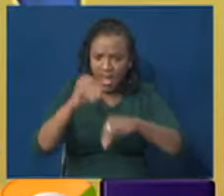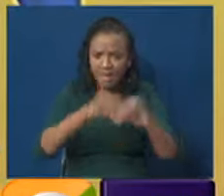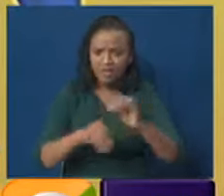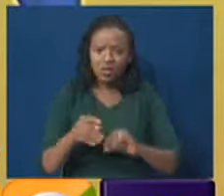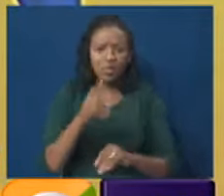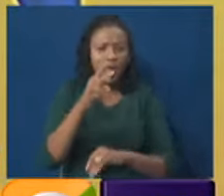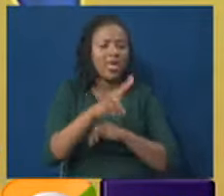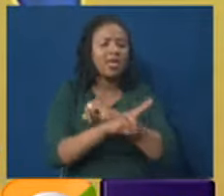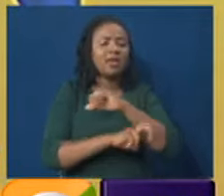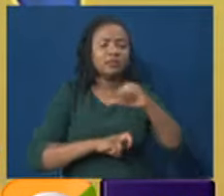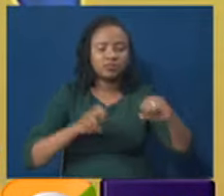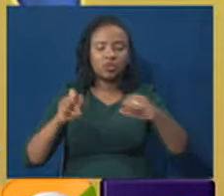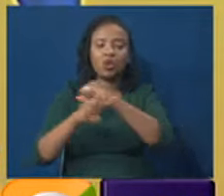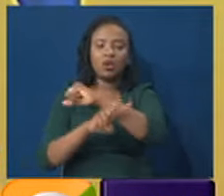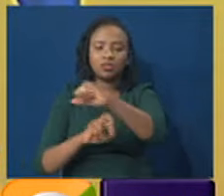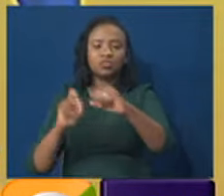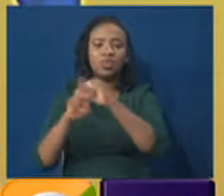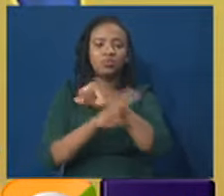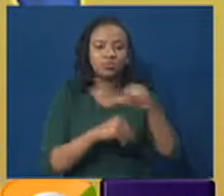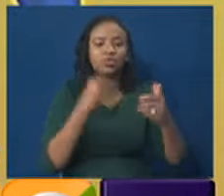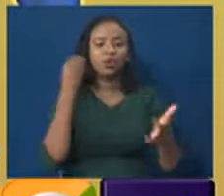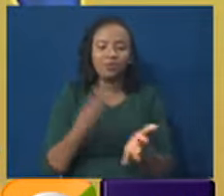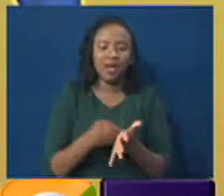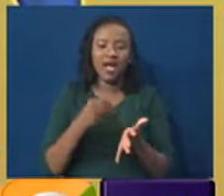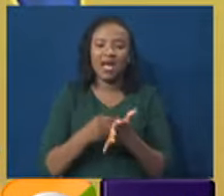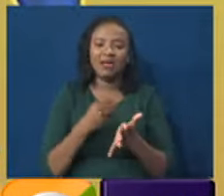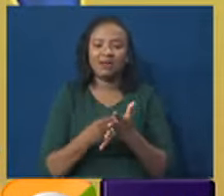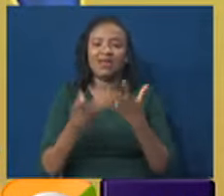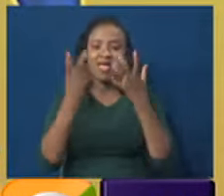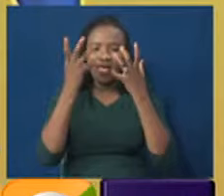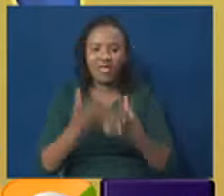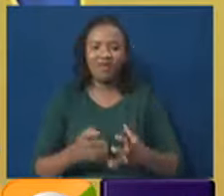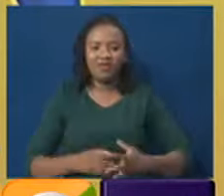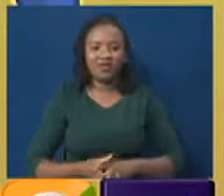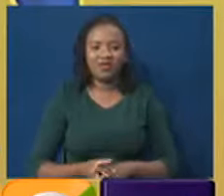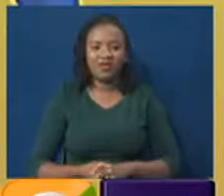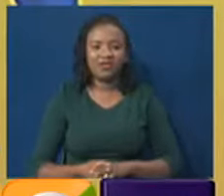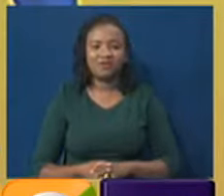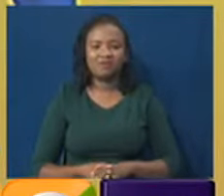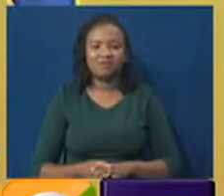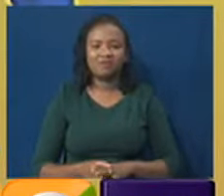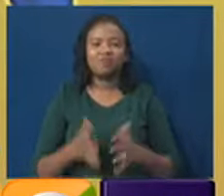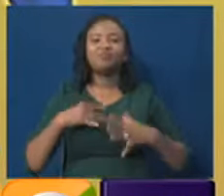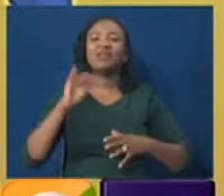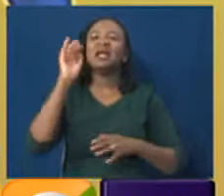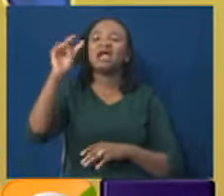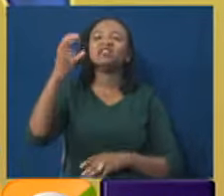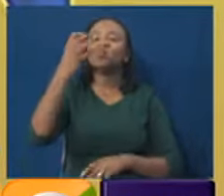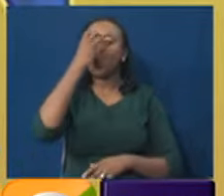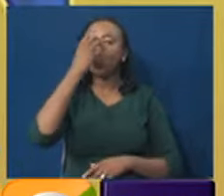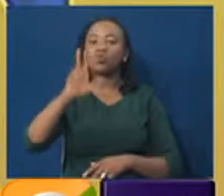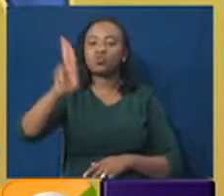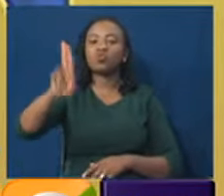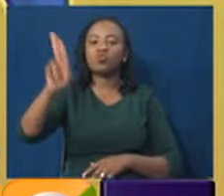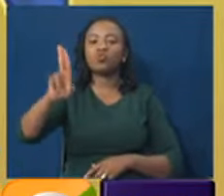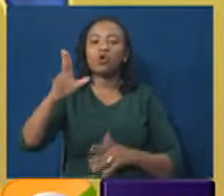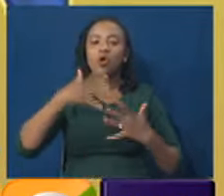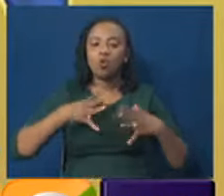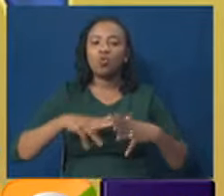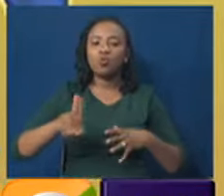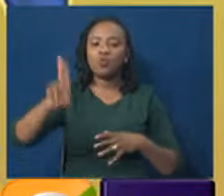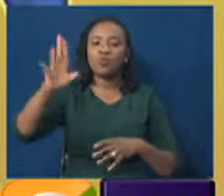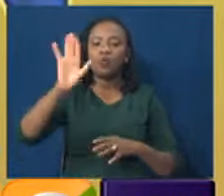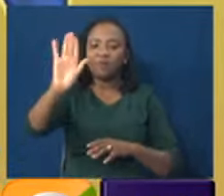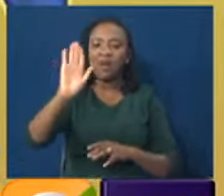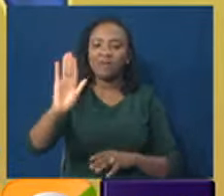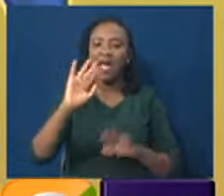got record and we've said publicly. Sorry, go and ask those who rooted. Go and ask Uhuru Kenyatta and his people. How much did you root in 2 weeks? That is directly related. You